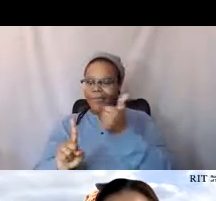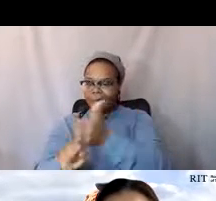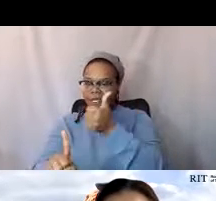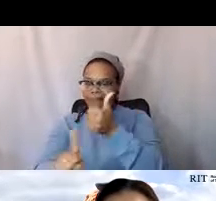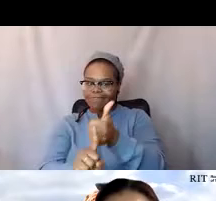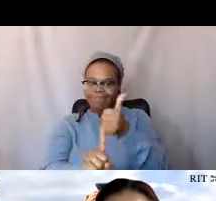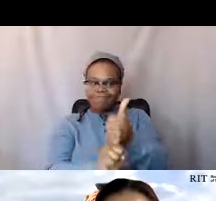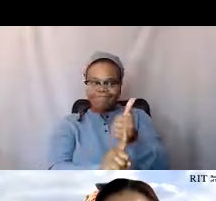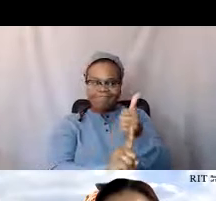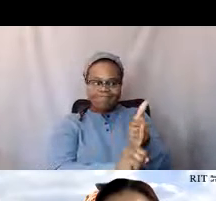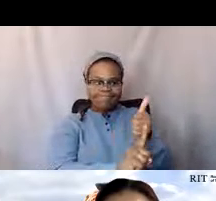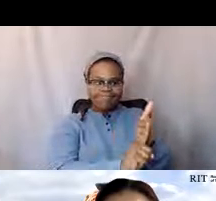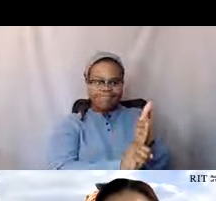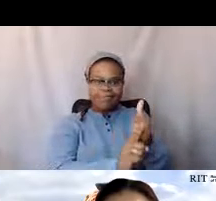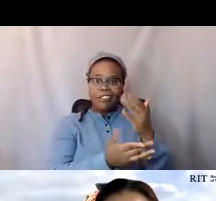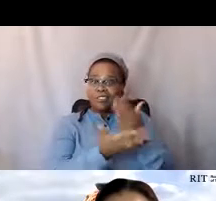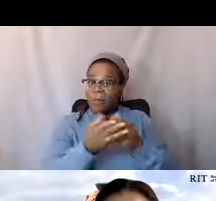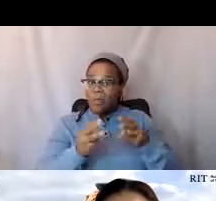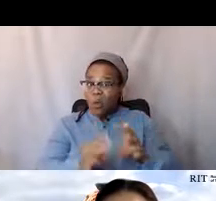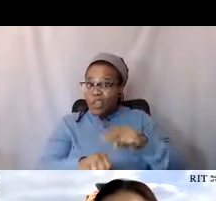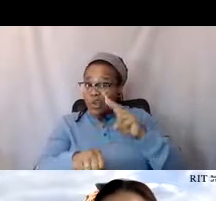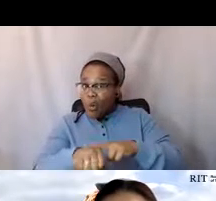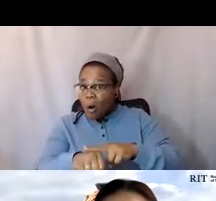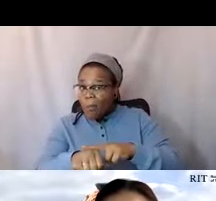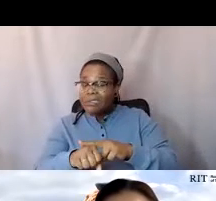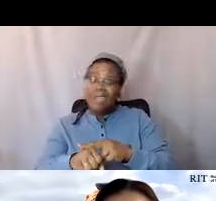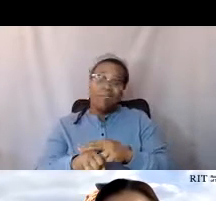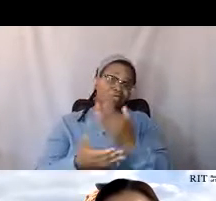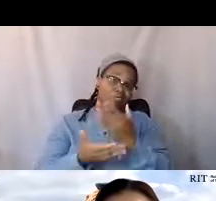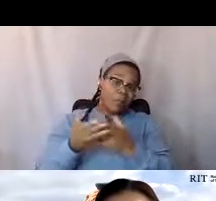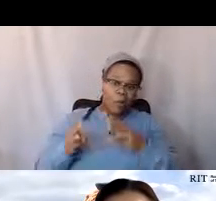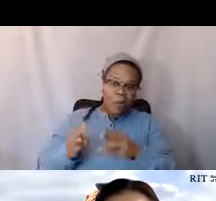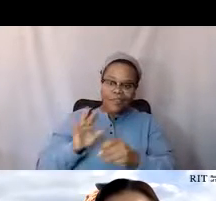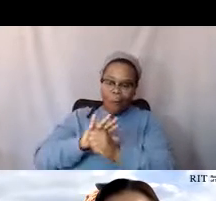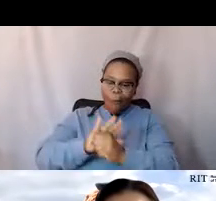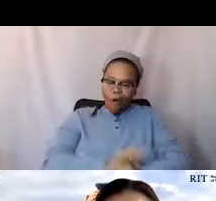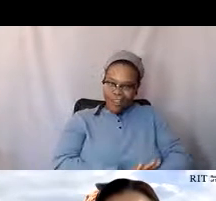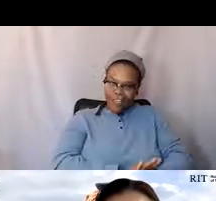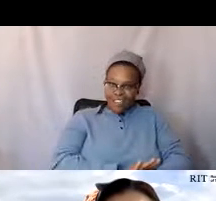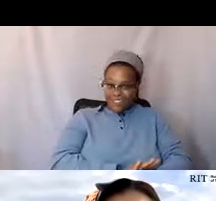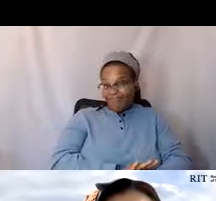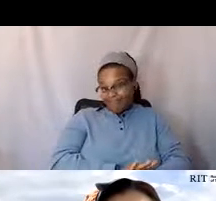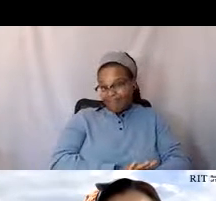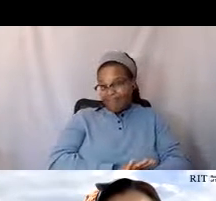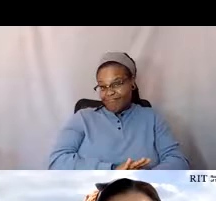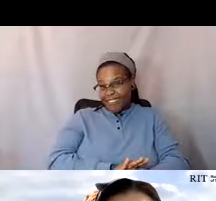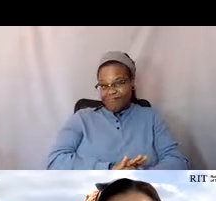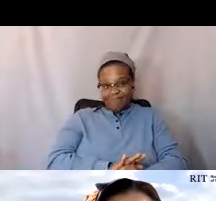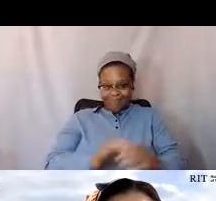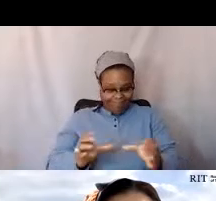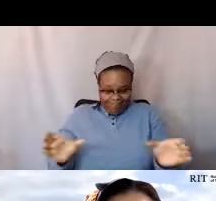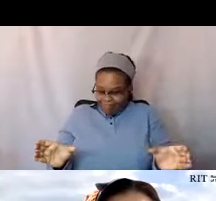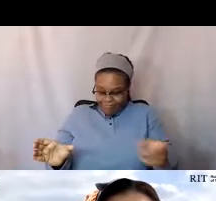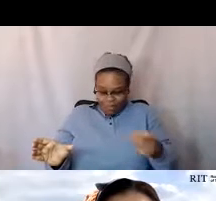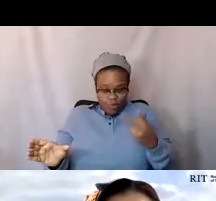And some of these ways are normalized and some of these ways are marginalized. And that's for what it comes down to for